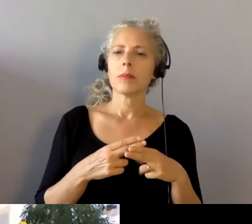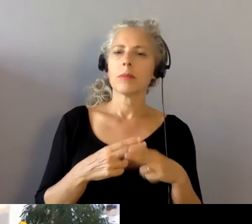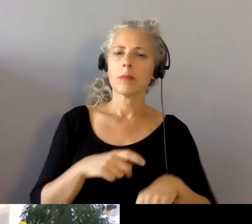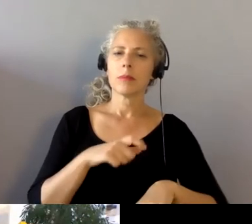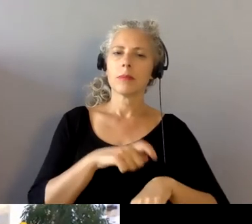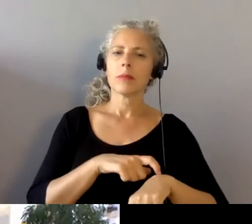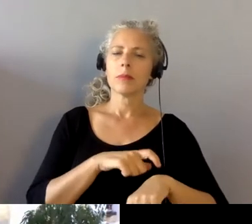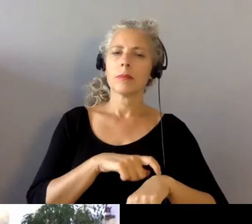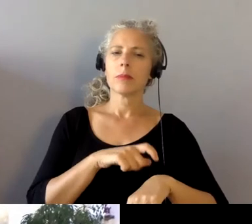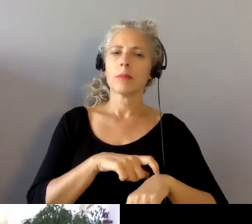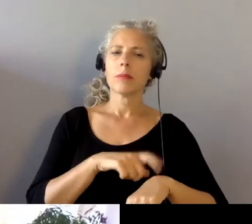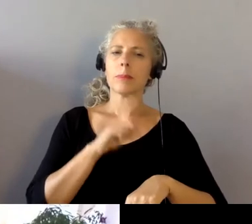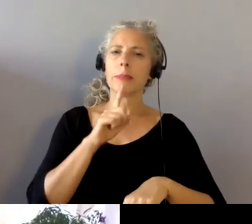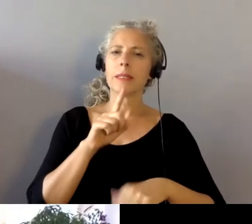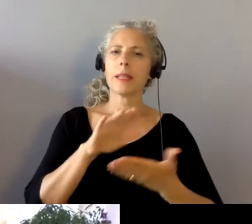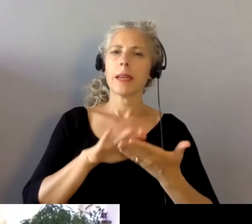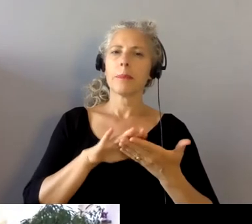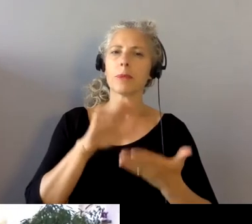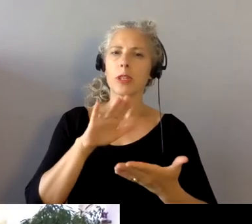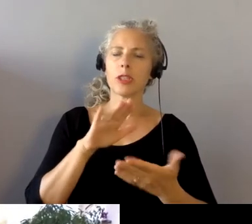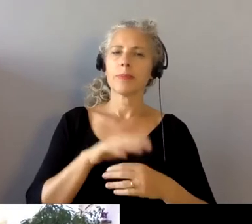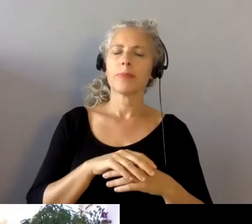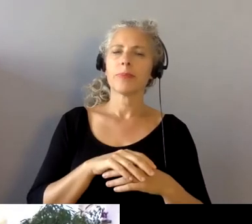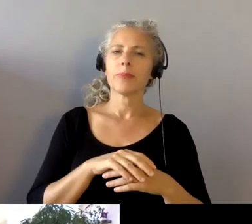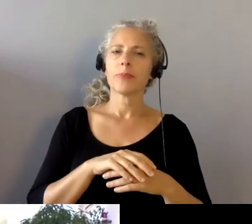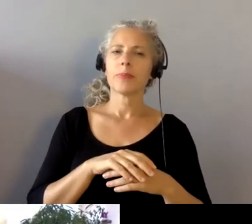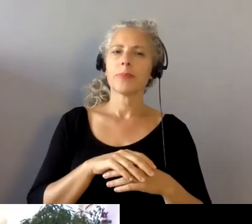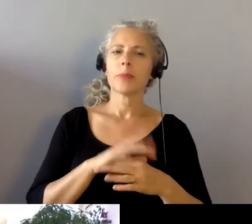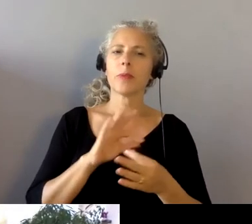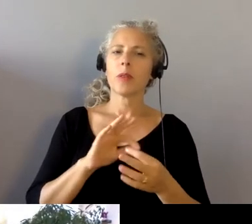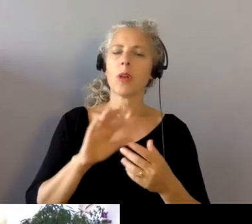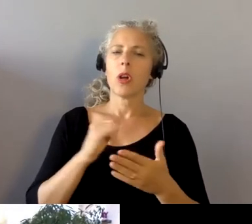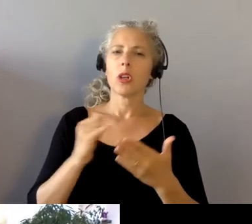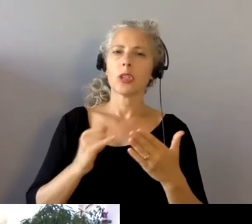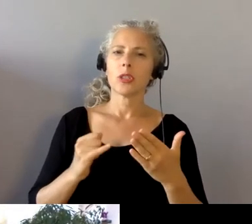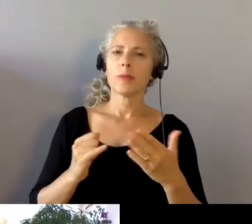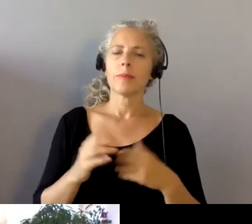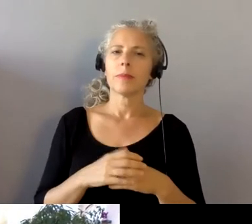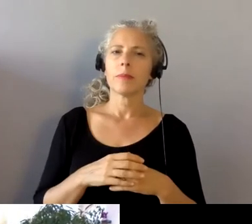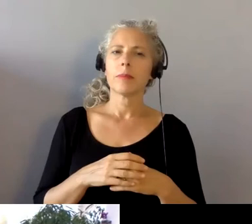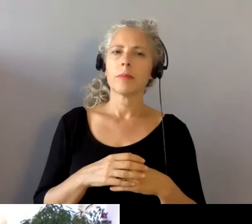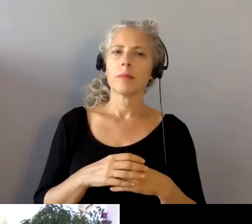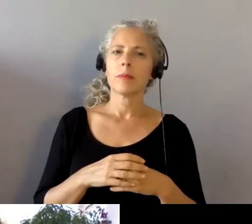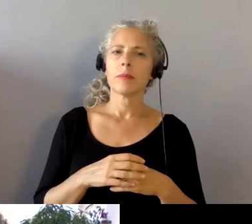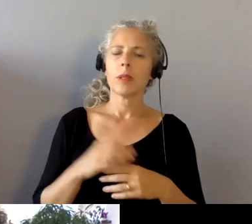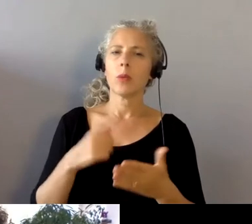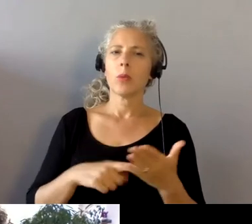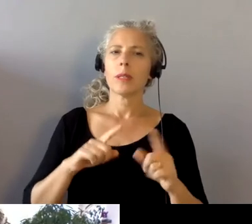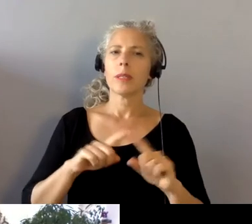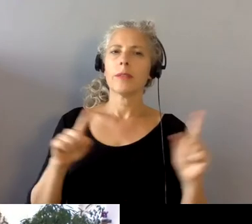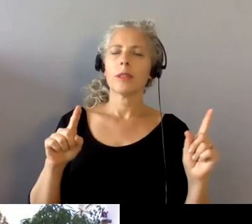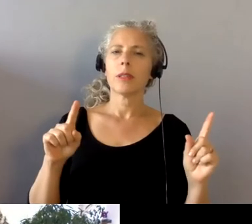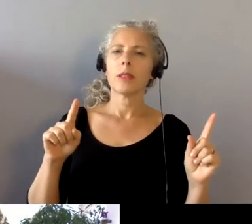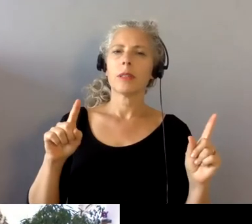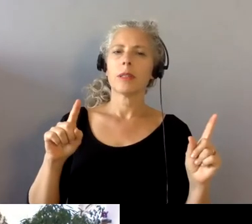Time being an abstraction revolving around via art, what different space and place? I'm not sure